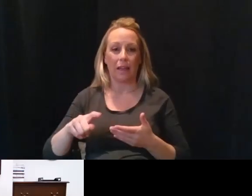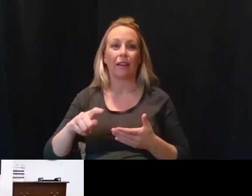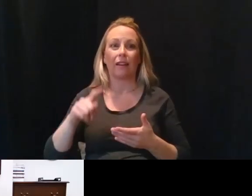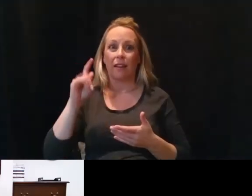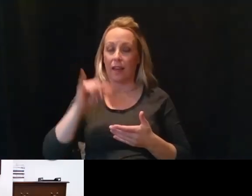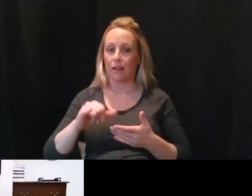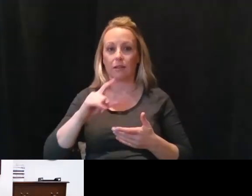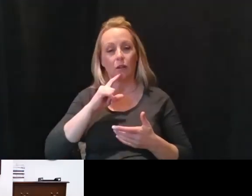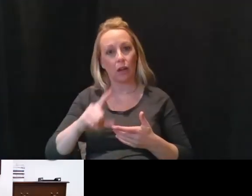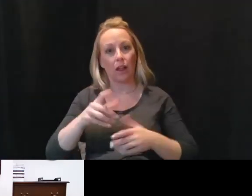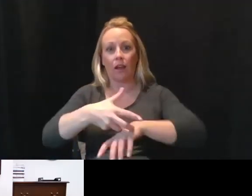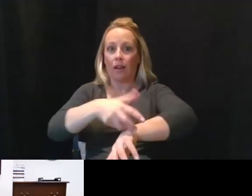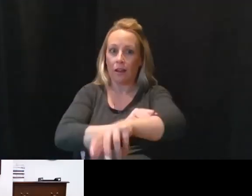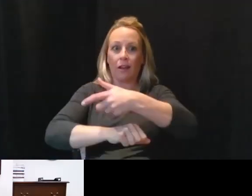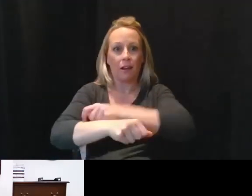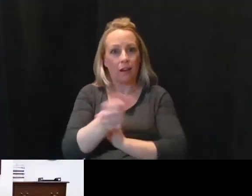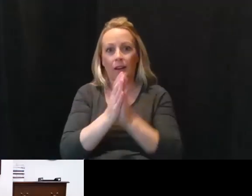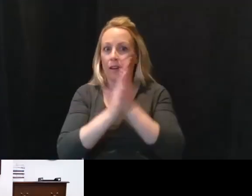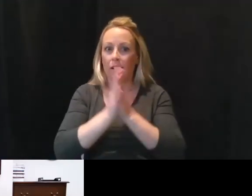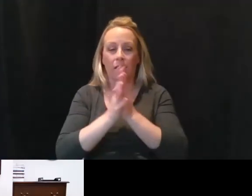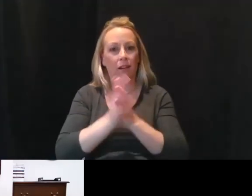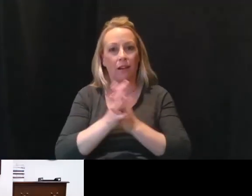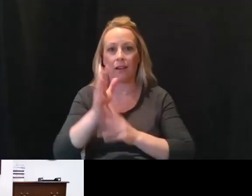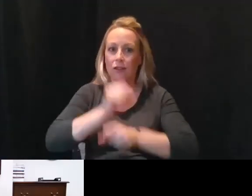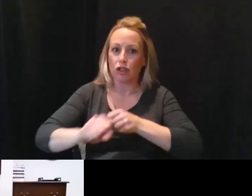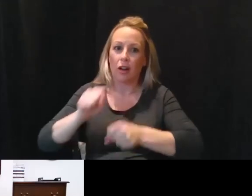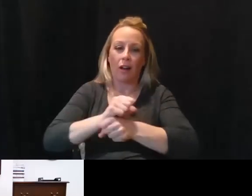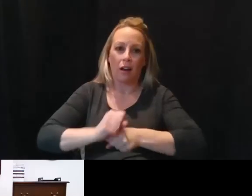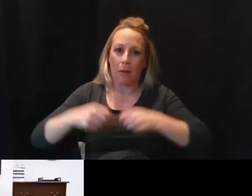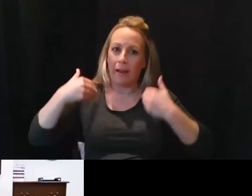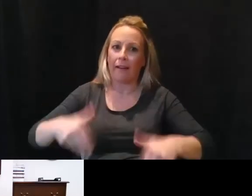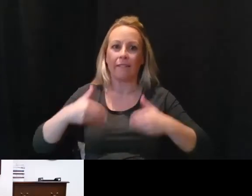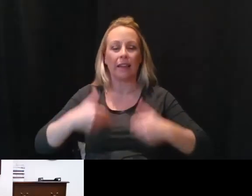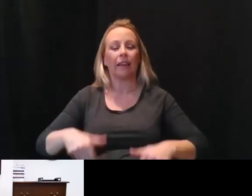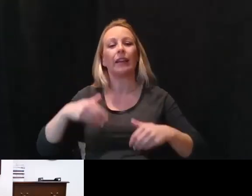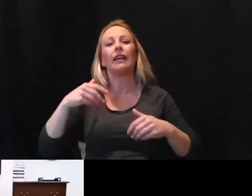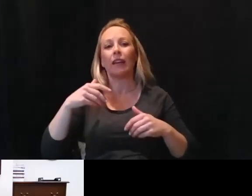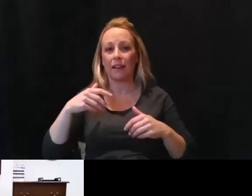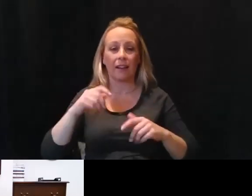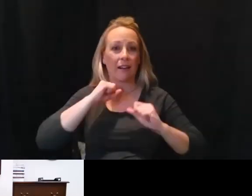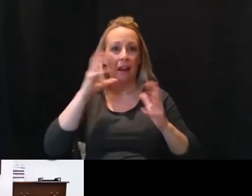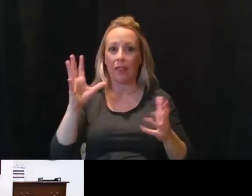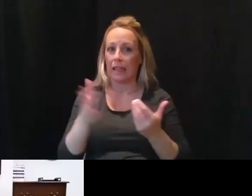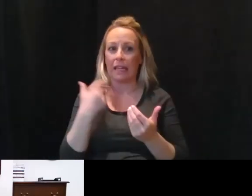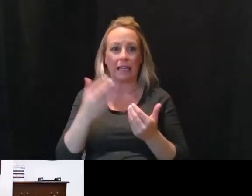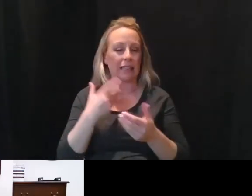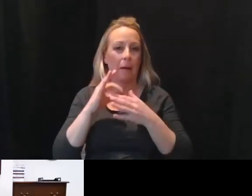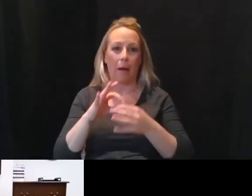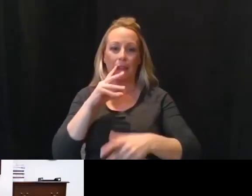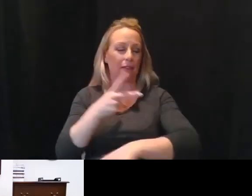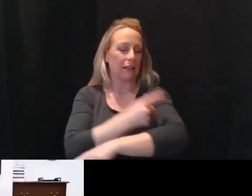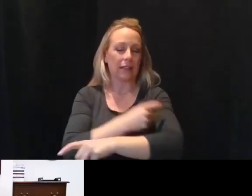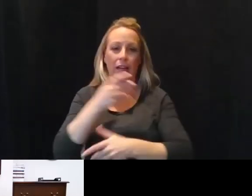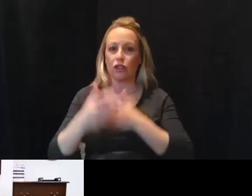task, and we thank our staff for their stamina and our residents for their patience. There is nothing easy about this vaccination